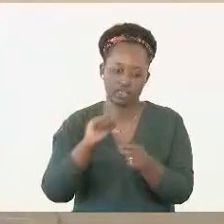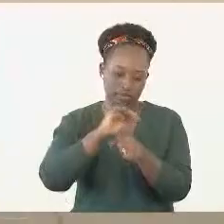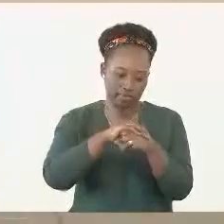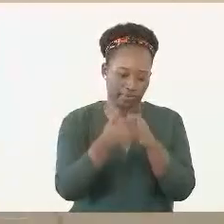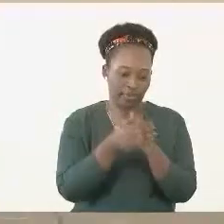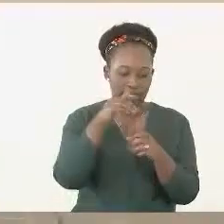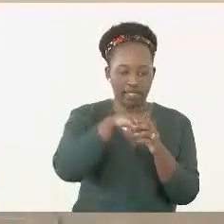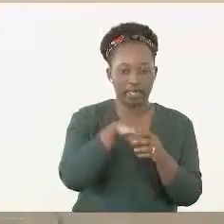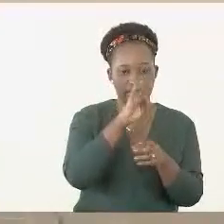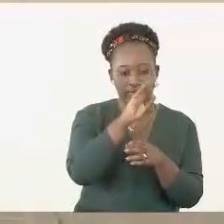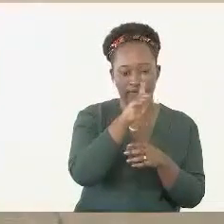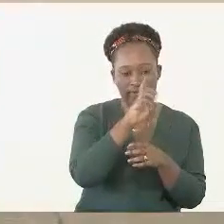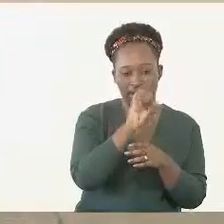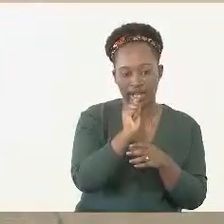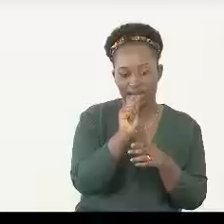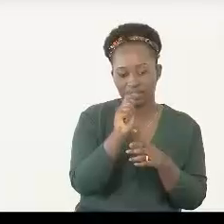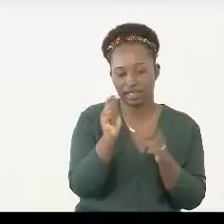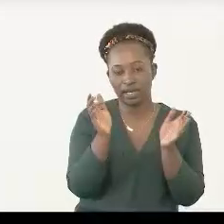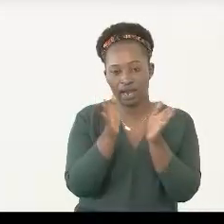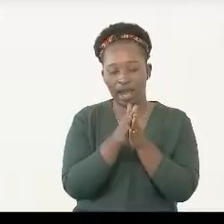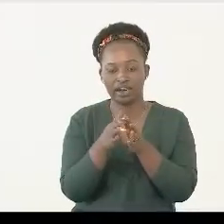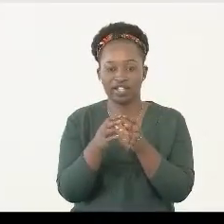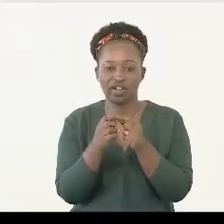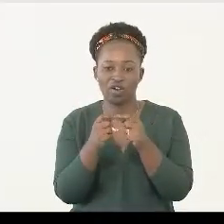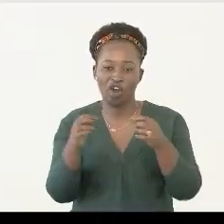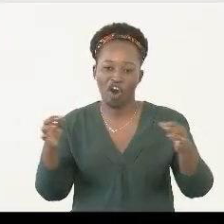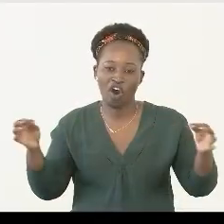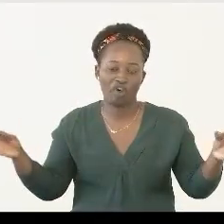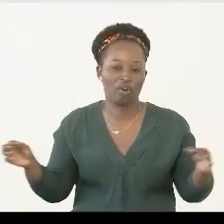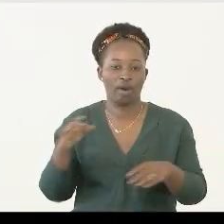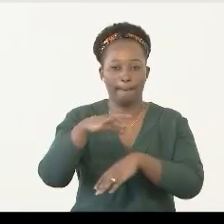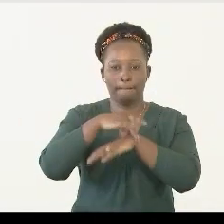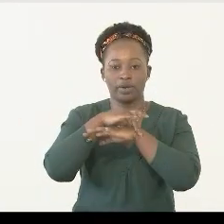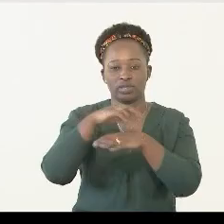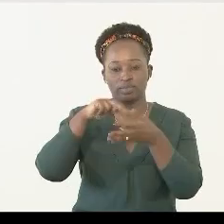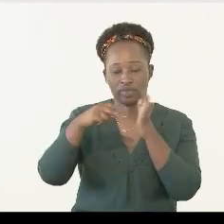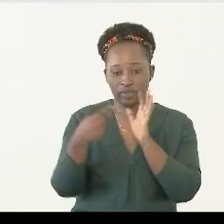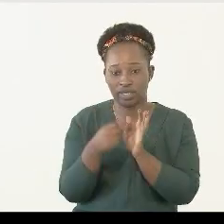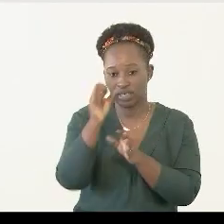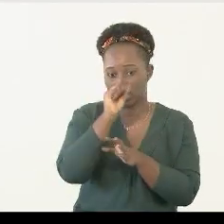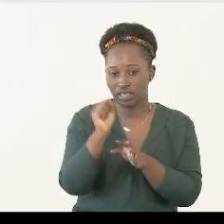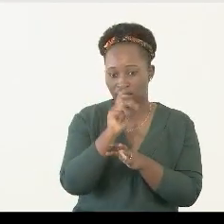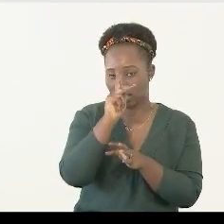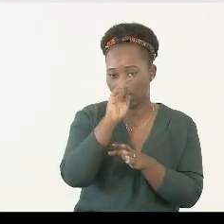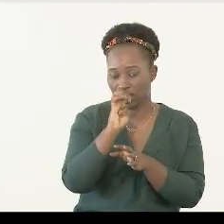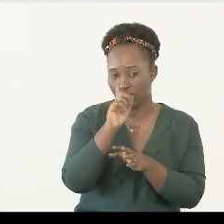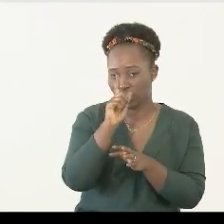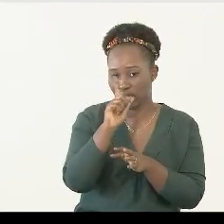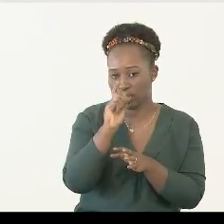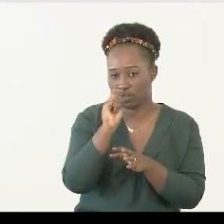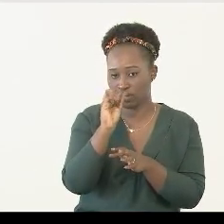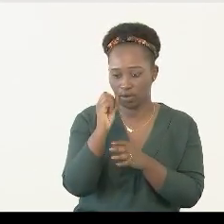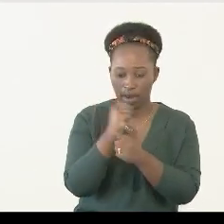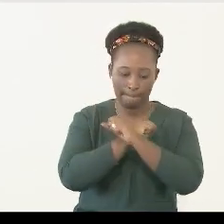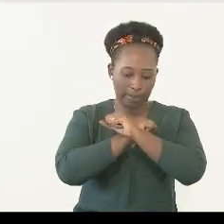and long bones, which means skeleton protects the internal organs, stores and releases